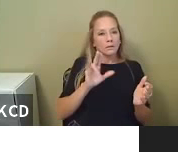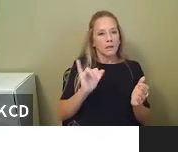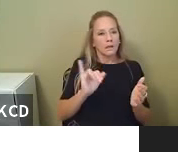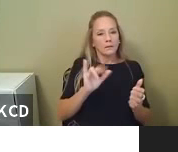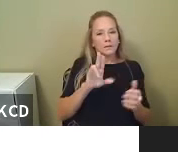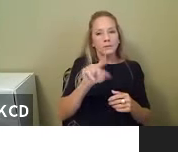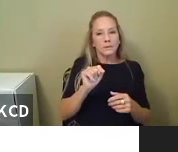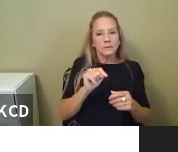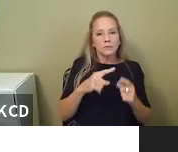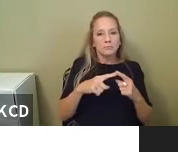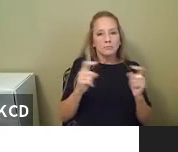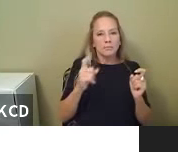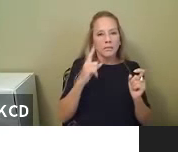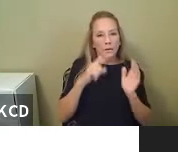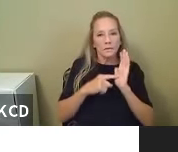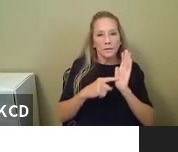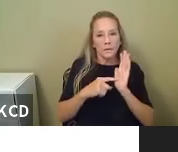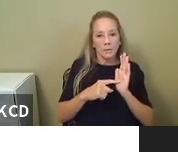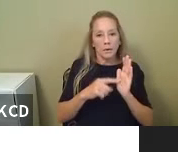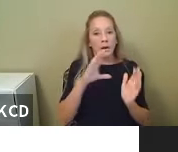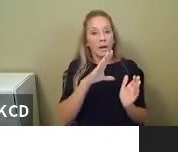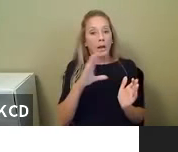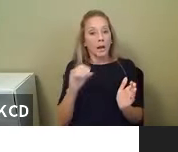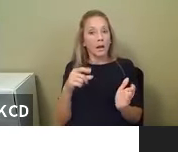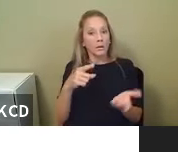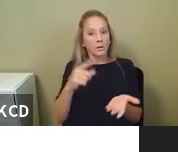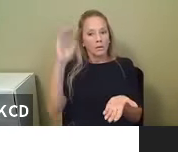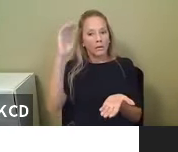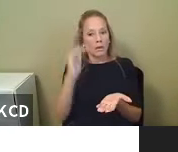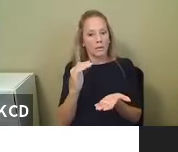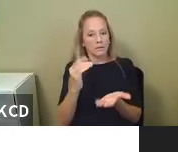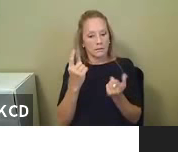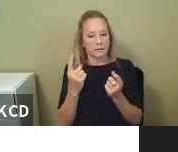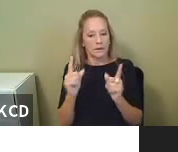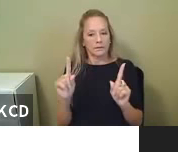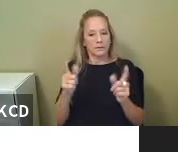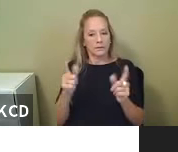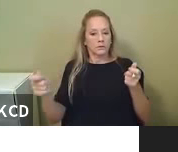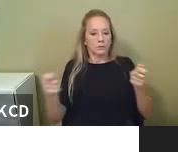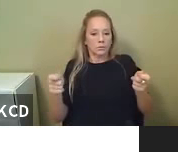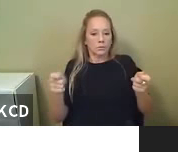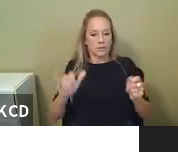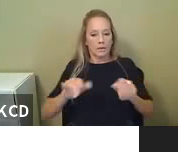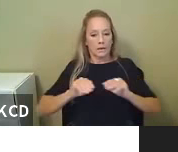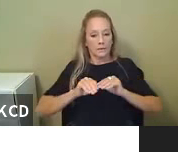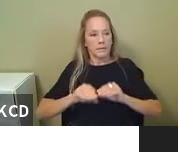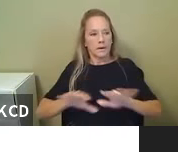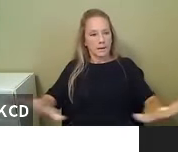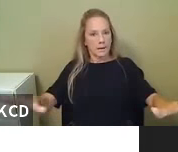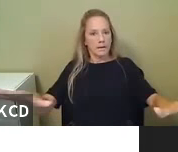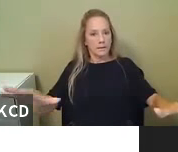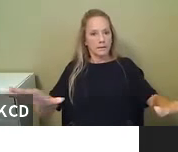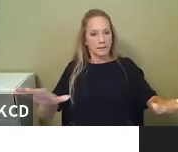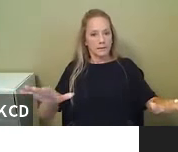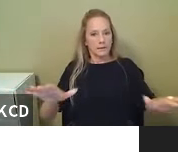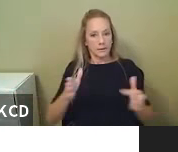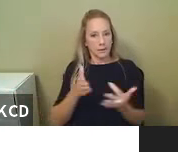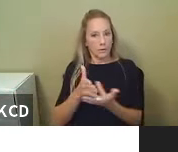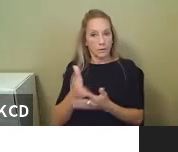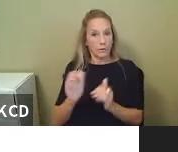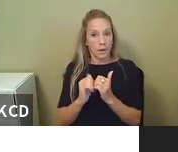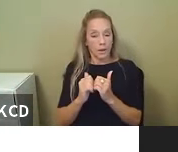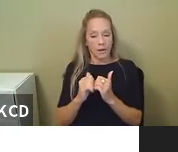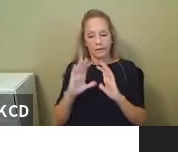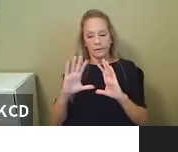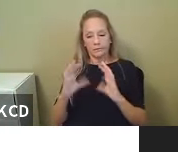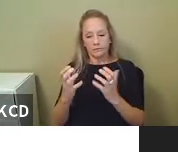less effective at controlling the spread through contact tracing and quarantine. And so if you're not driving testing, this